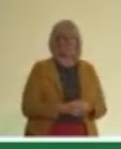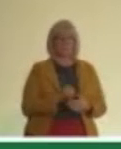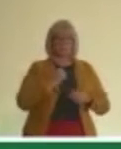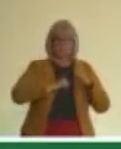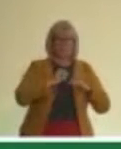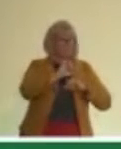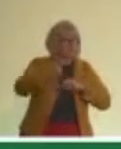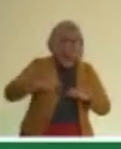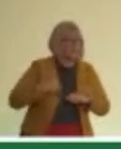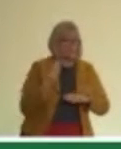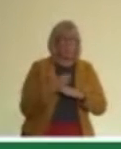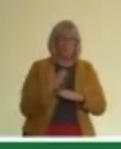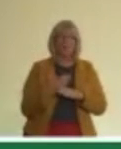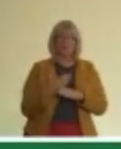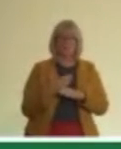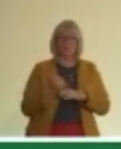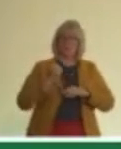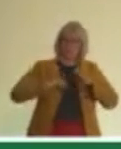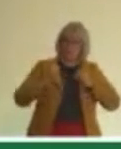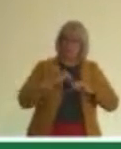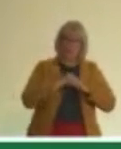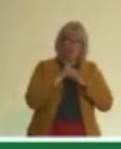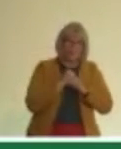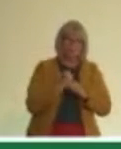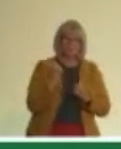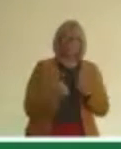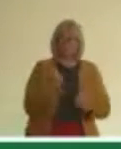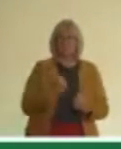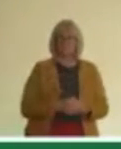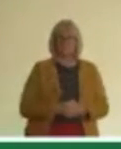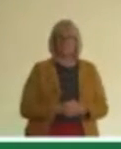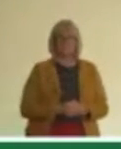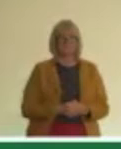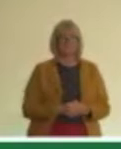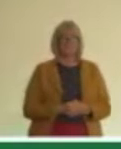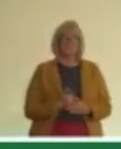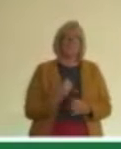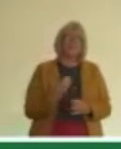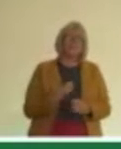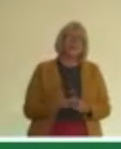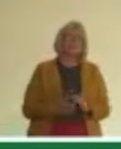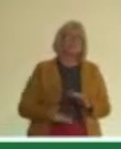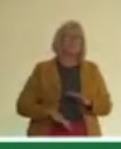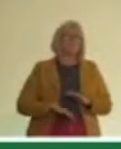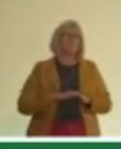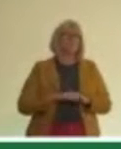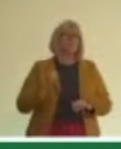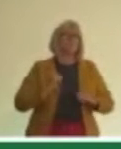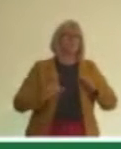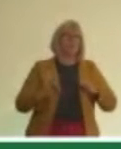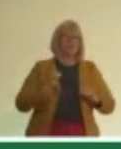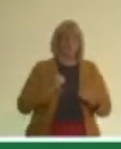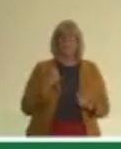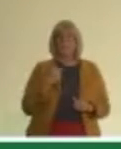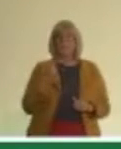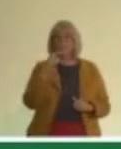pride in our commitment to justice. And at the end of the speech, I was filled with pride when my boyfriend Richie,